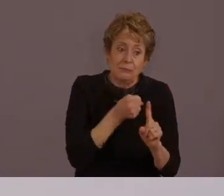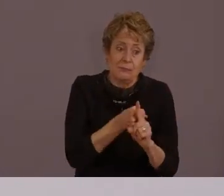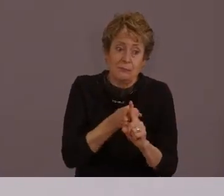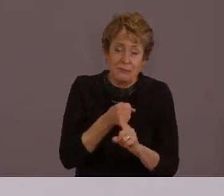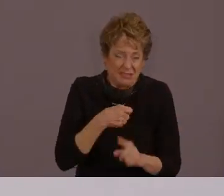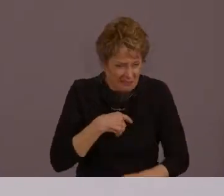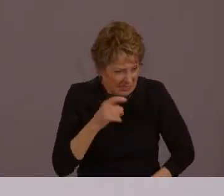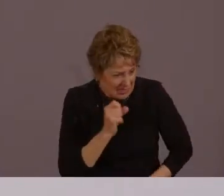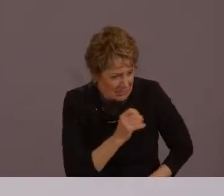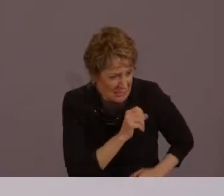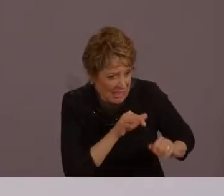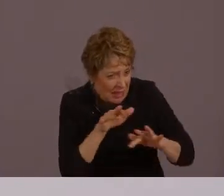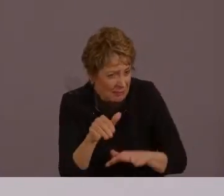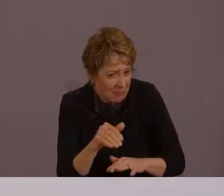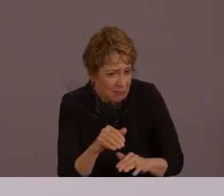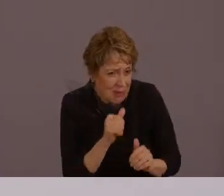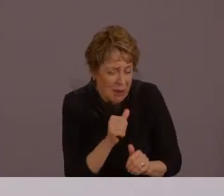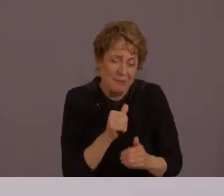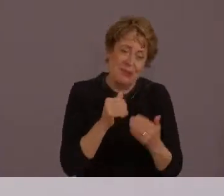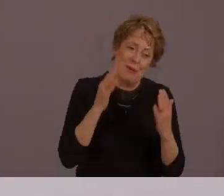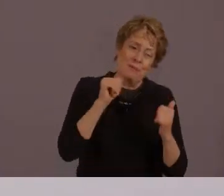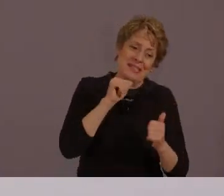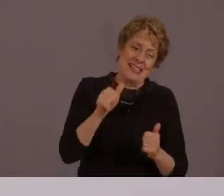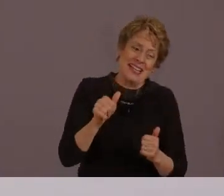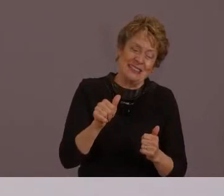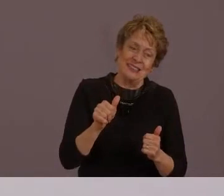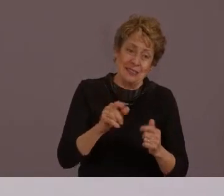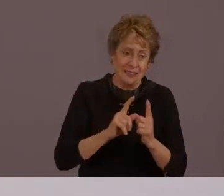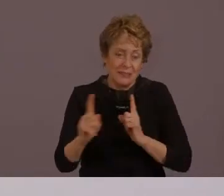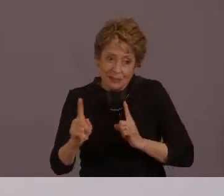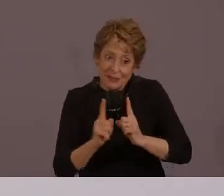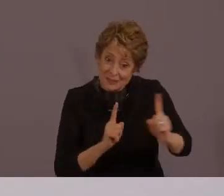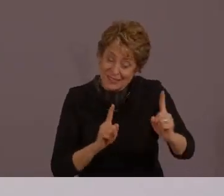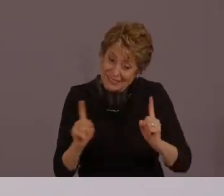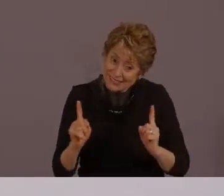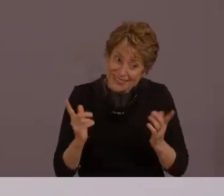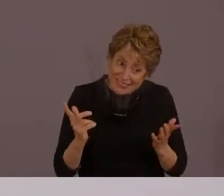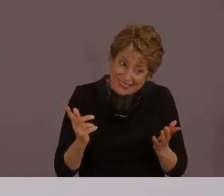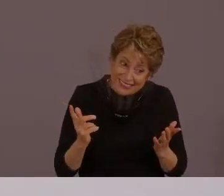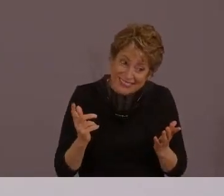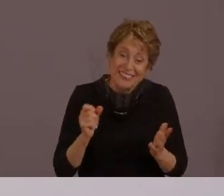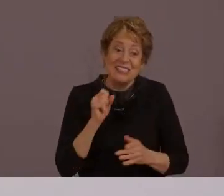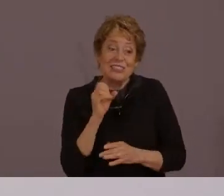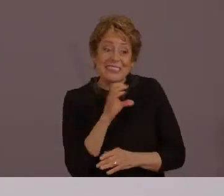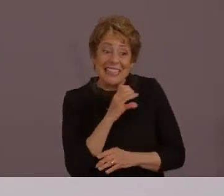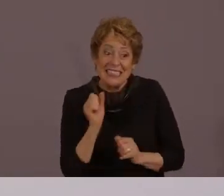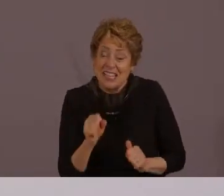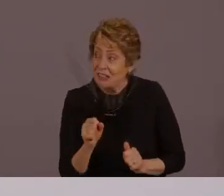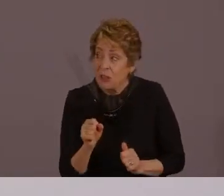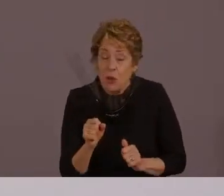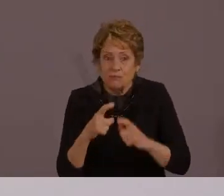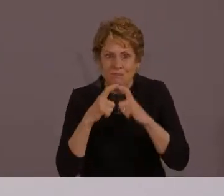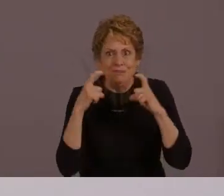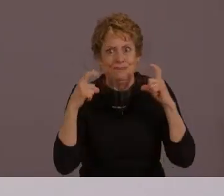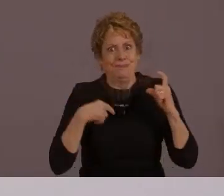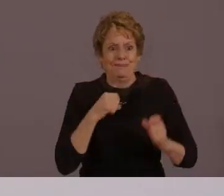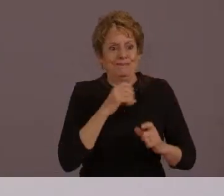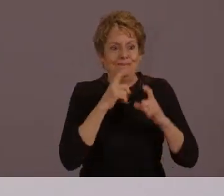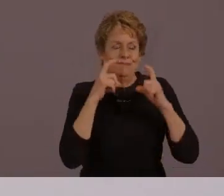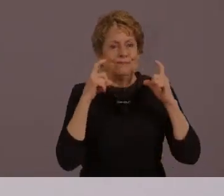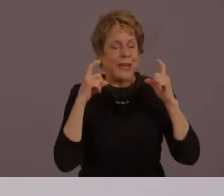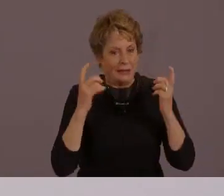were staying physically distanced and wearing masks and not going in there. So we would like to see people